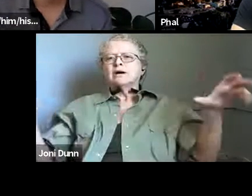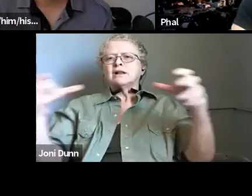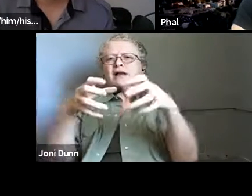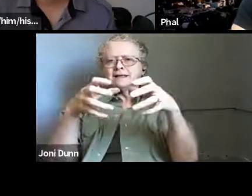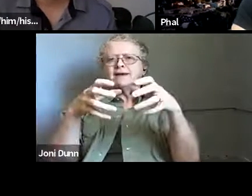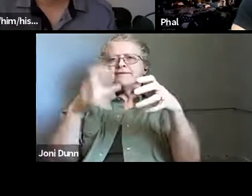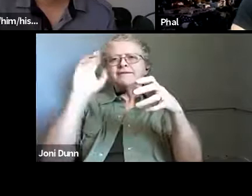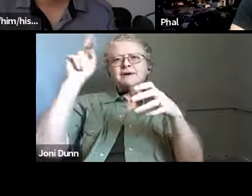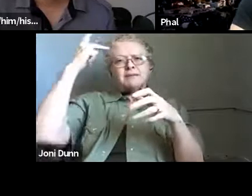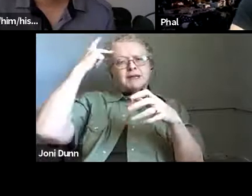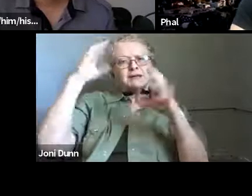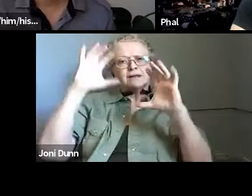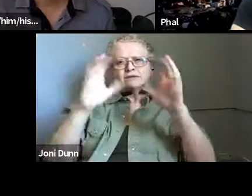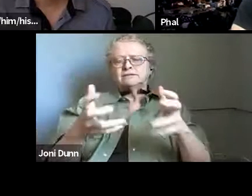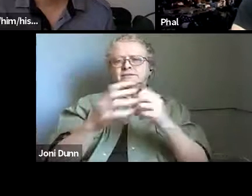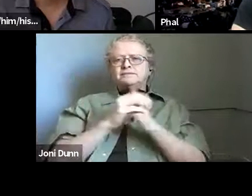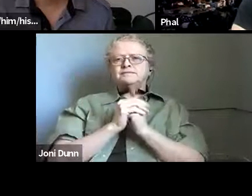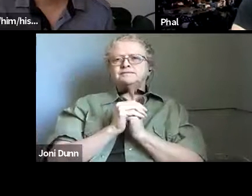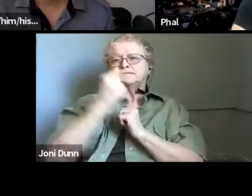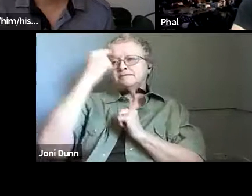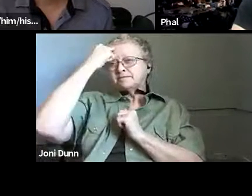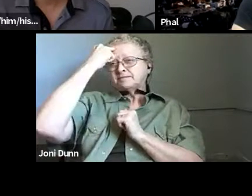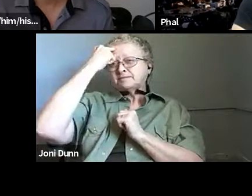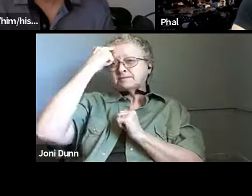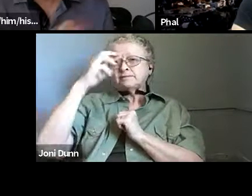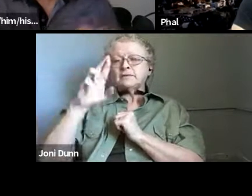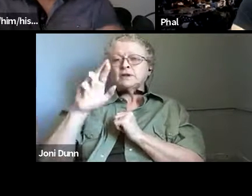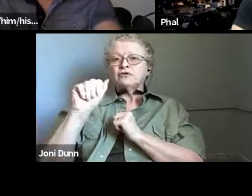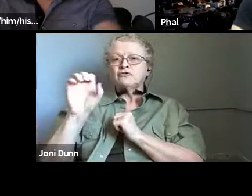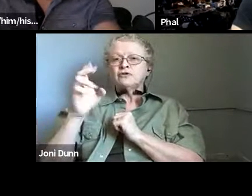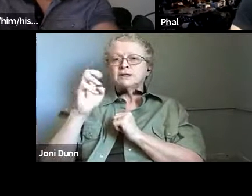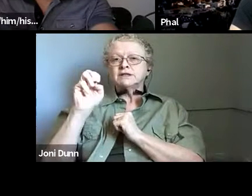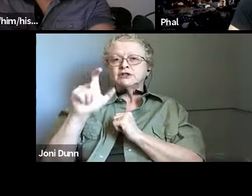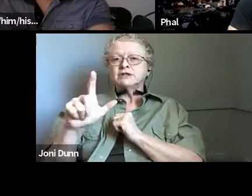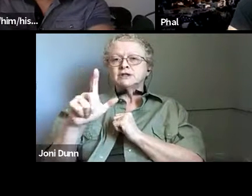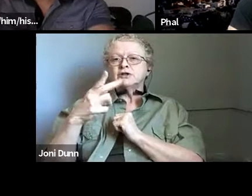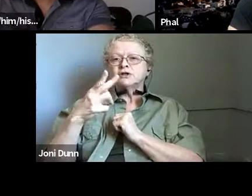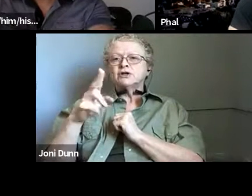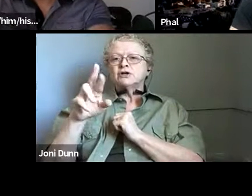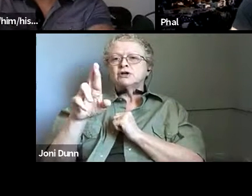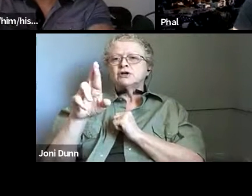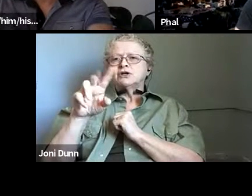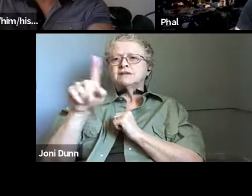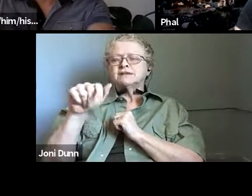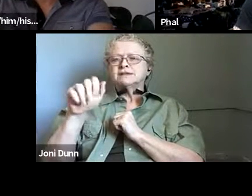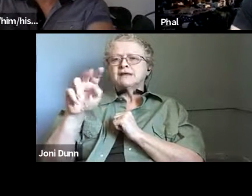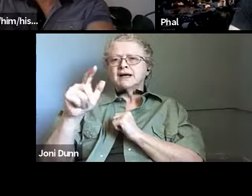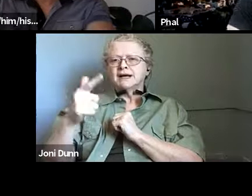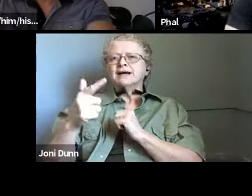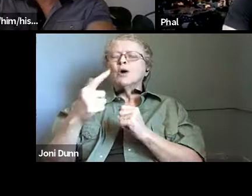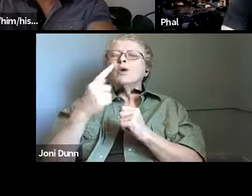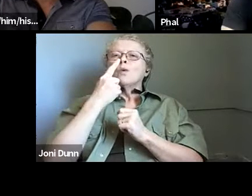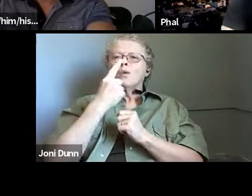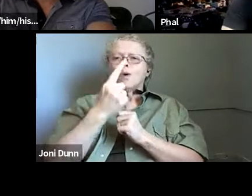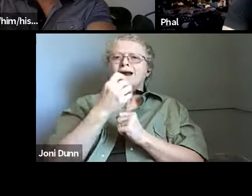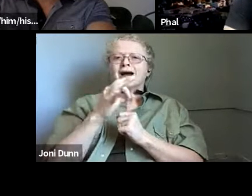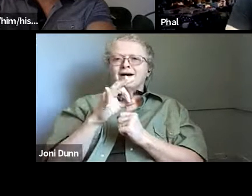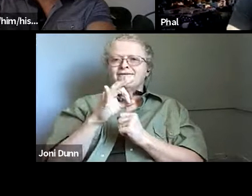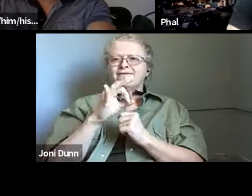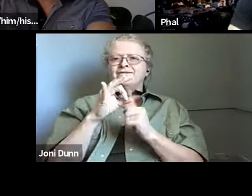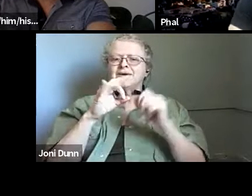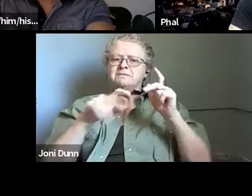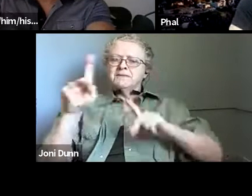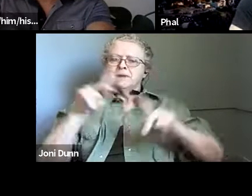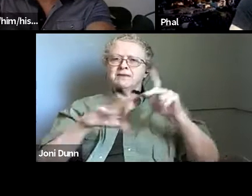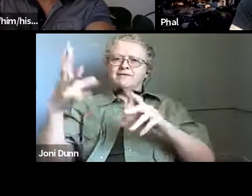And so I think it was Rachel Herzing, who's one of the abolitionists, like foremothers, where she said that we have to